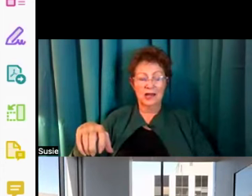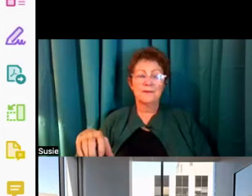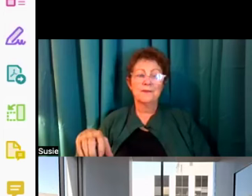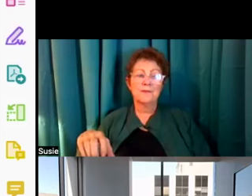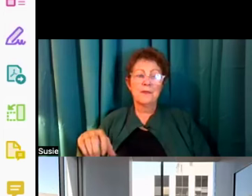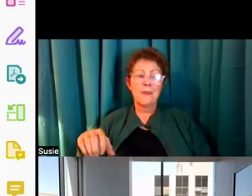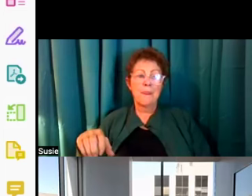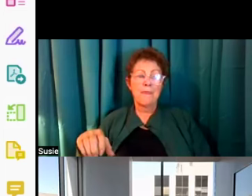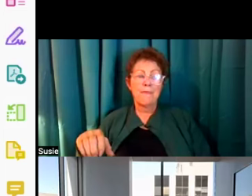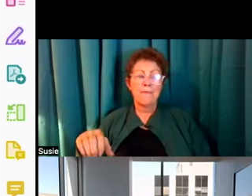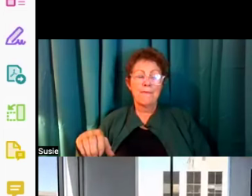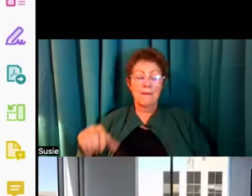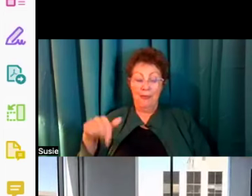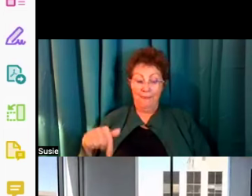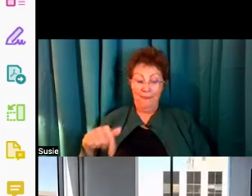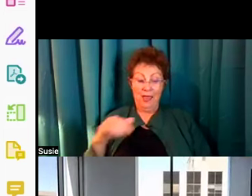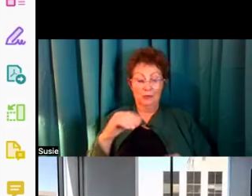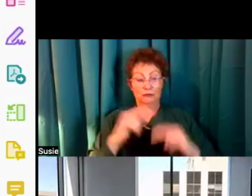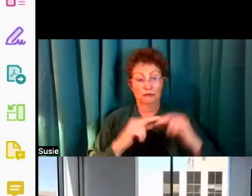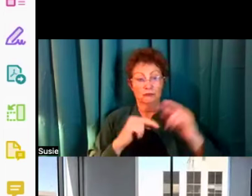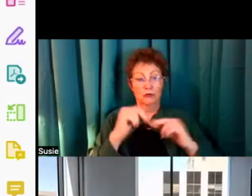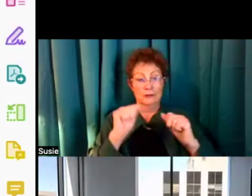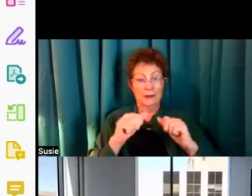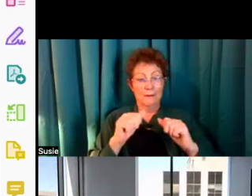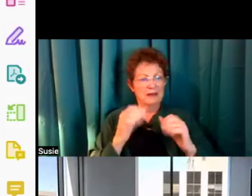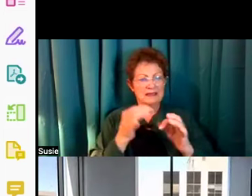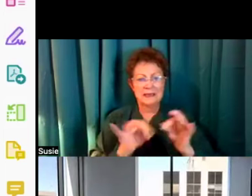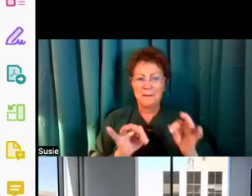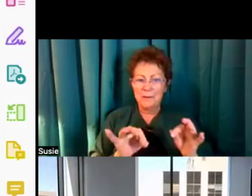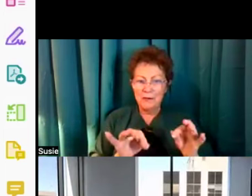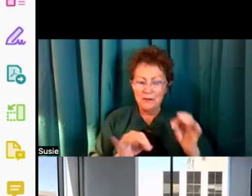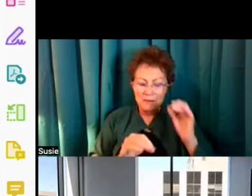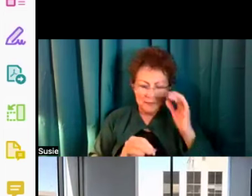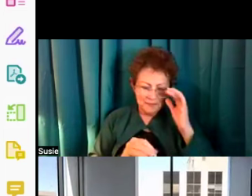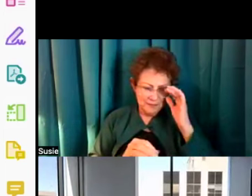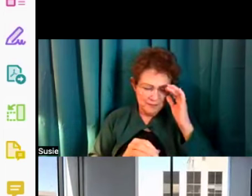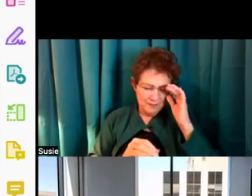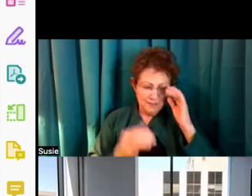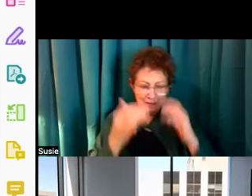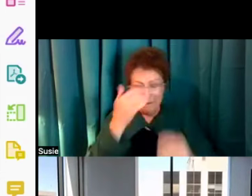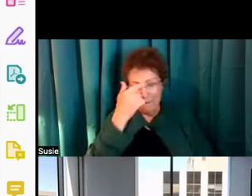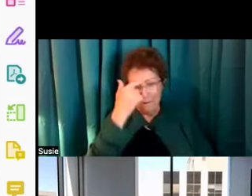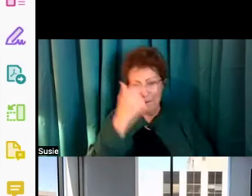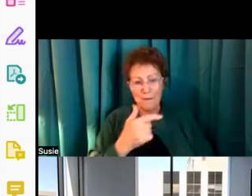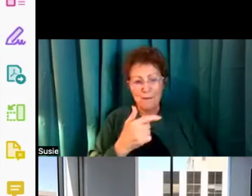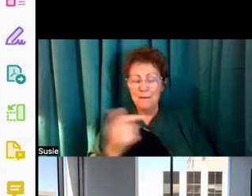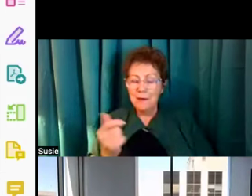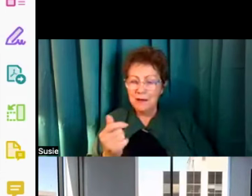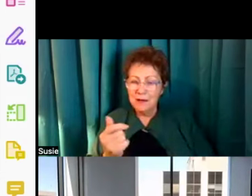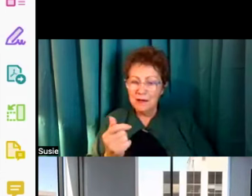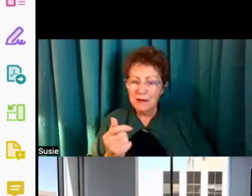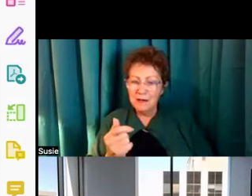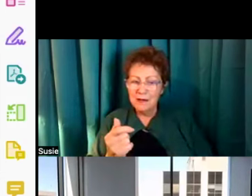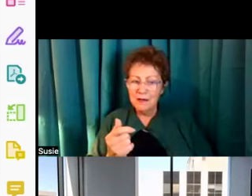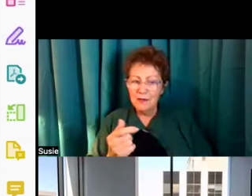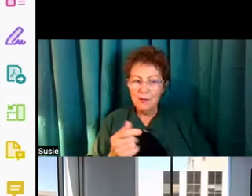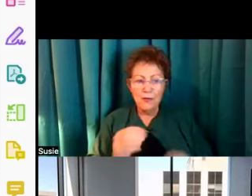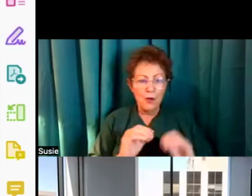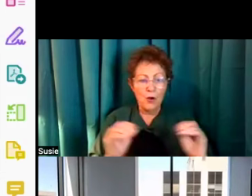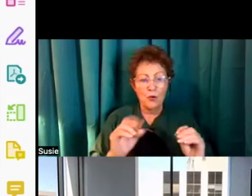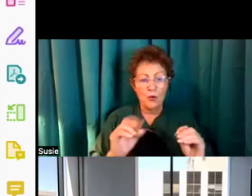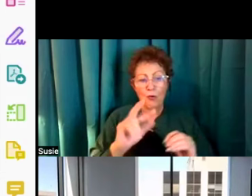This structure can be a little simpler as well as compared to some of the other options because there are no